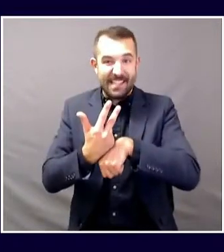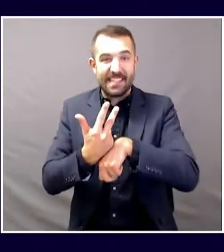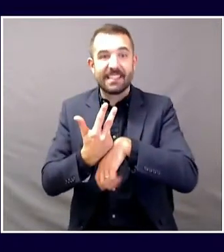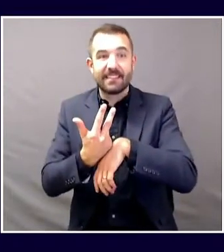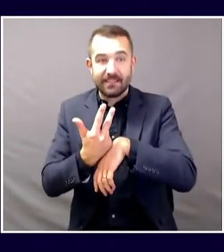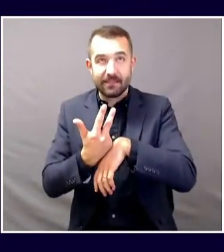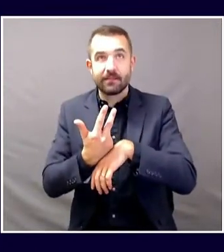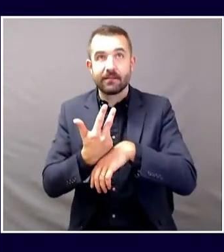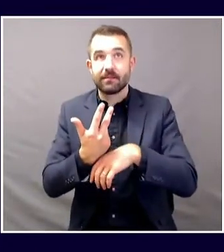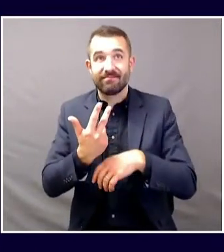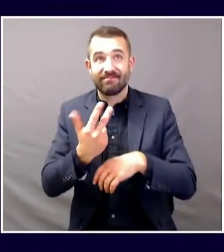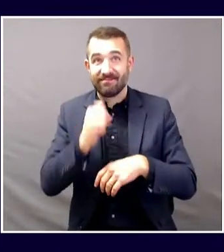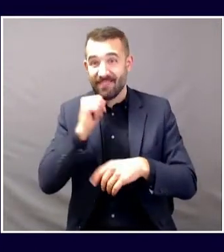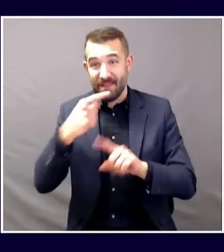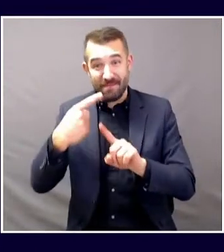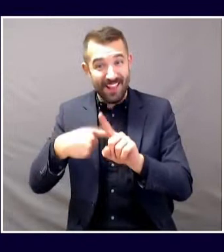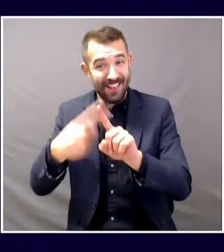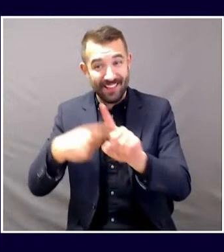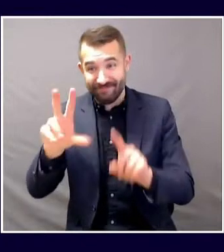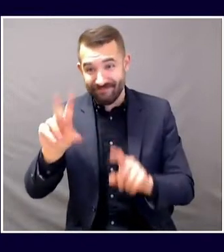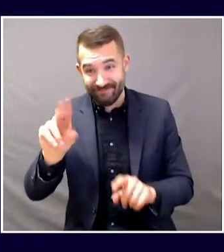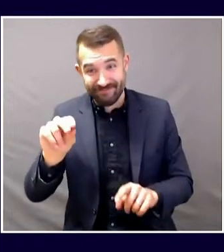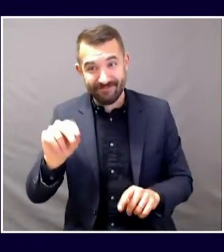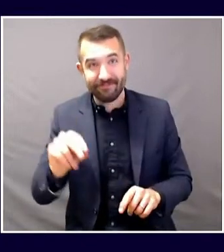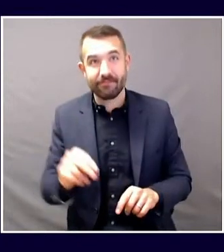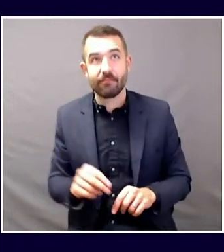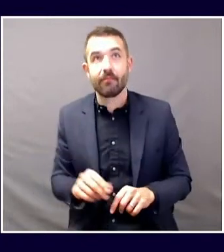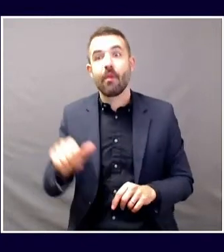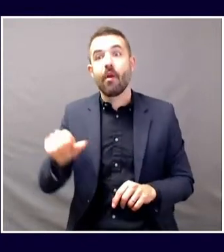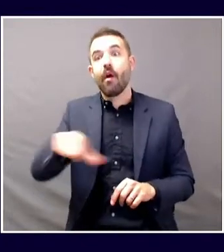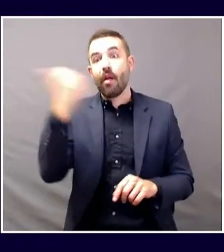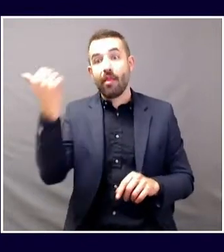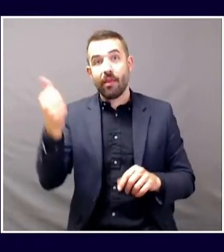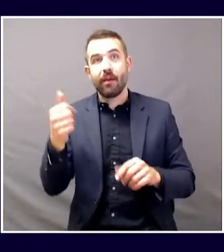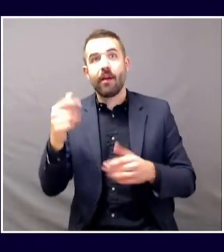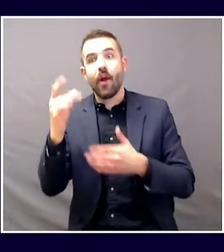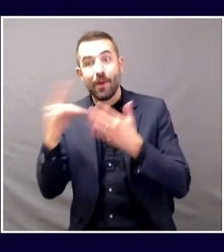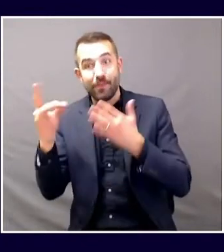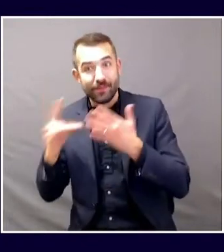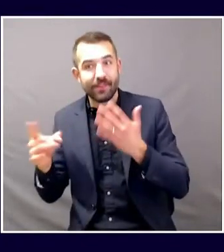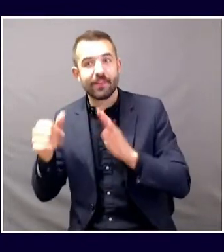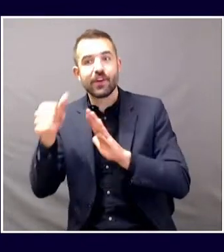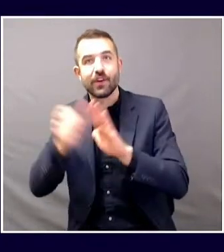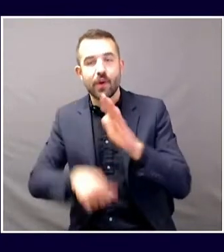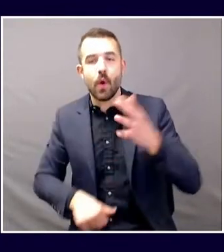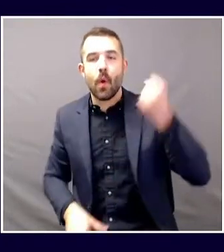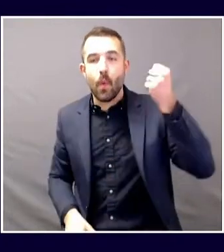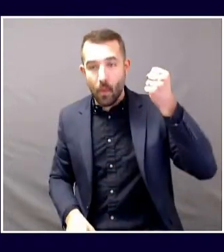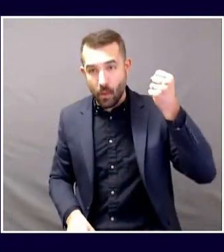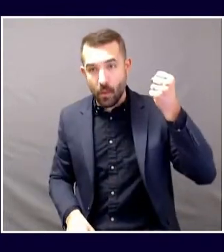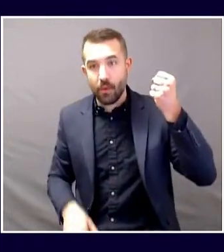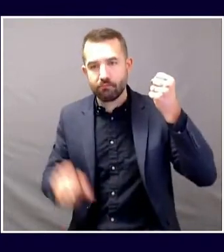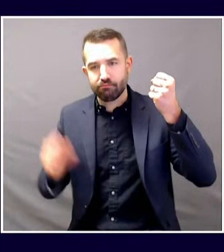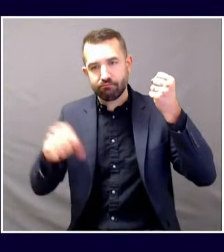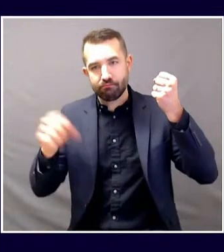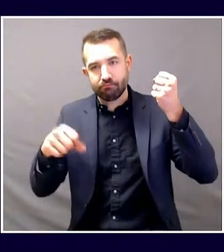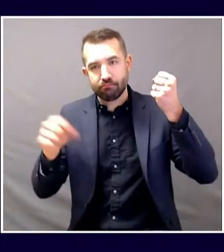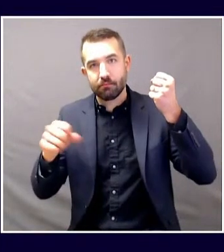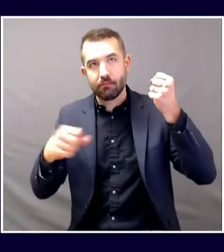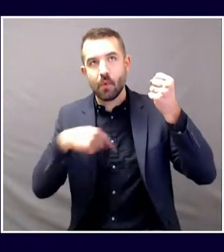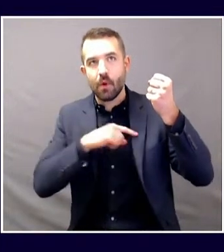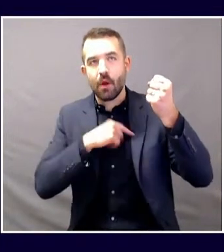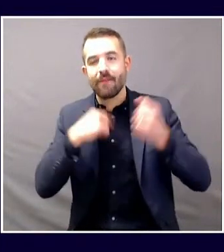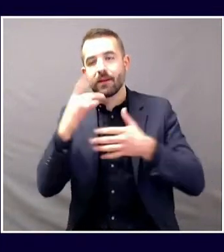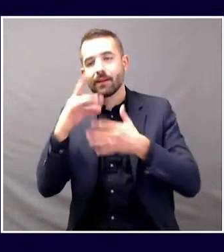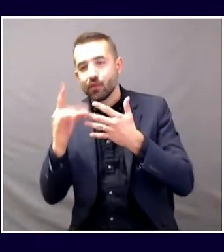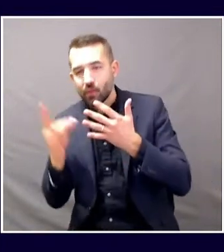for a couple of months. So even though that's an option, it's an undesirable one. Okay, thank you. I'm